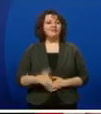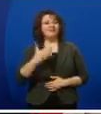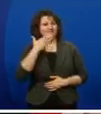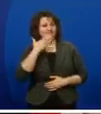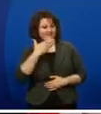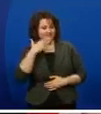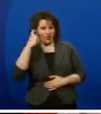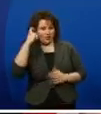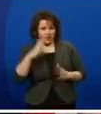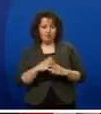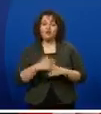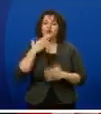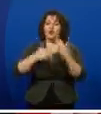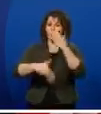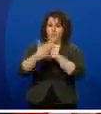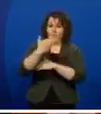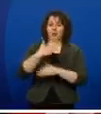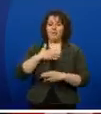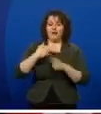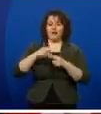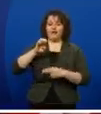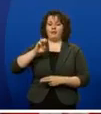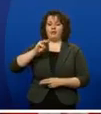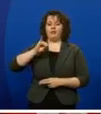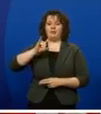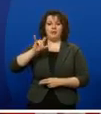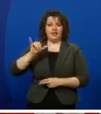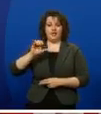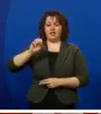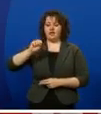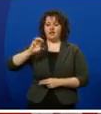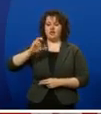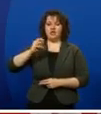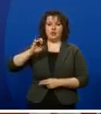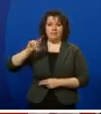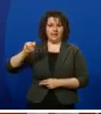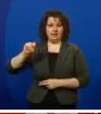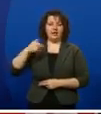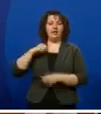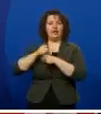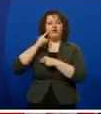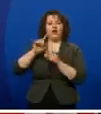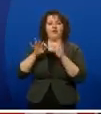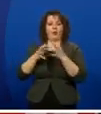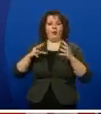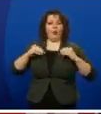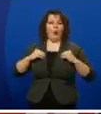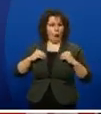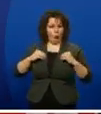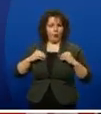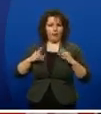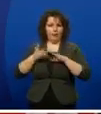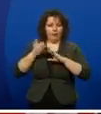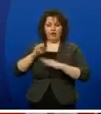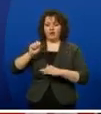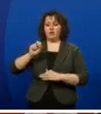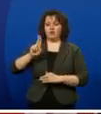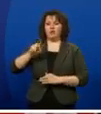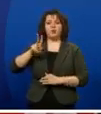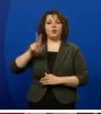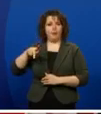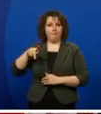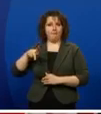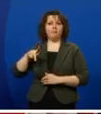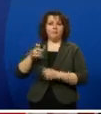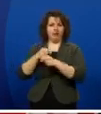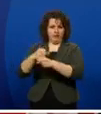Thank you, Governor, and good morning. My name is Emily Schmidt, and I work for a family-owned and operated soup cup manufacturing company.